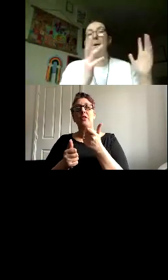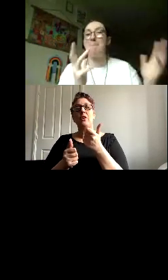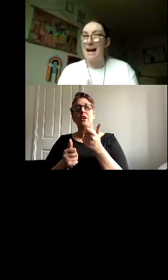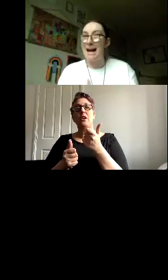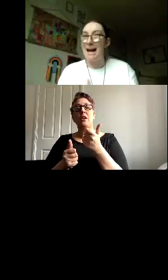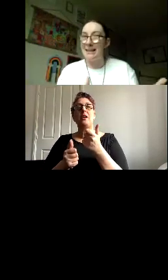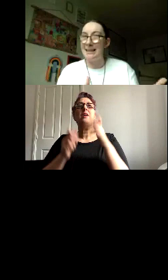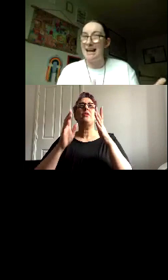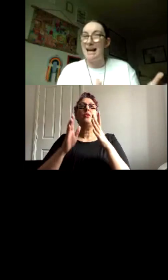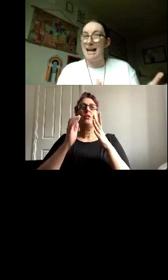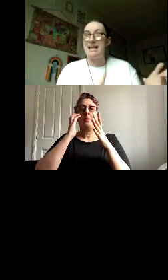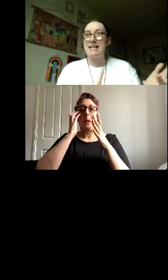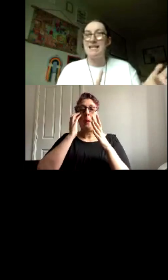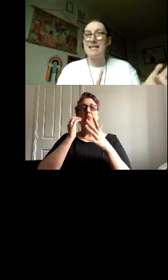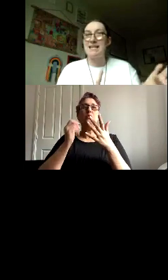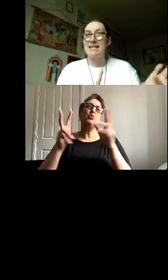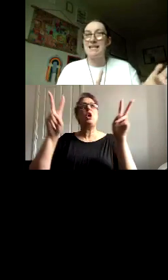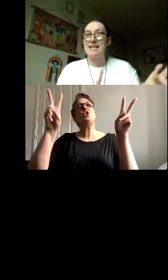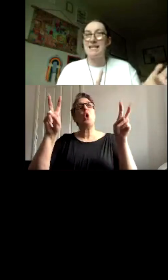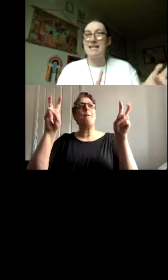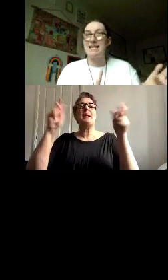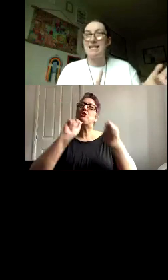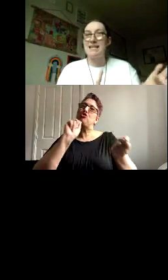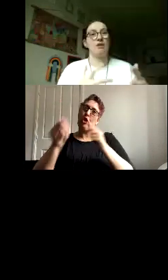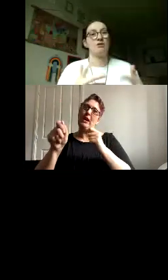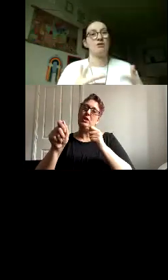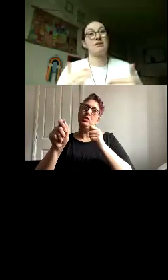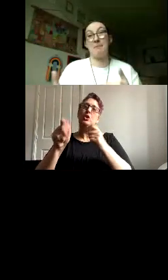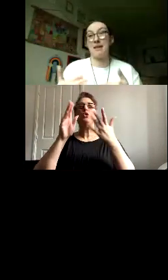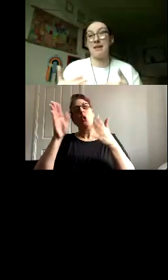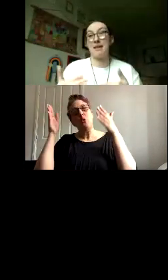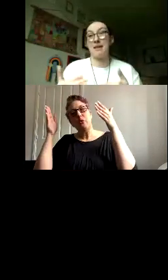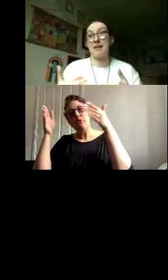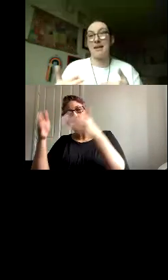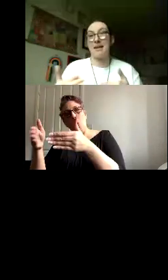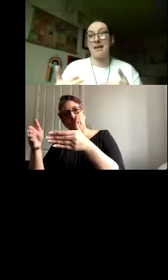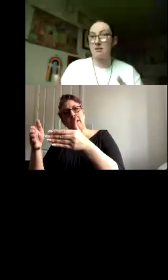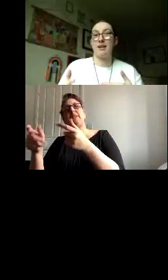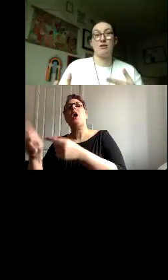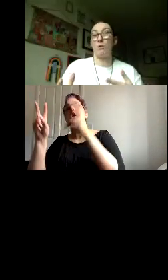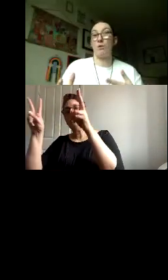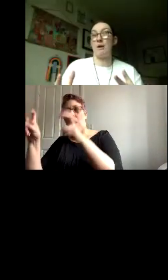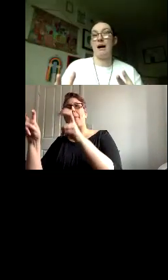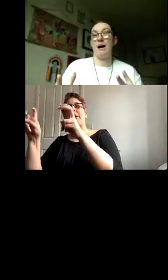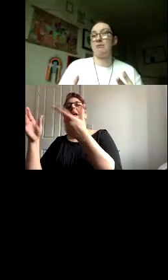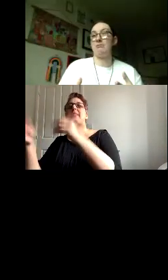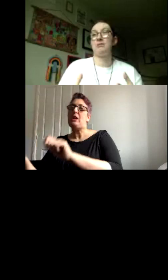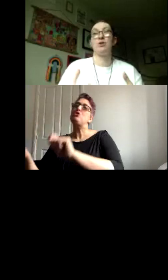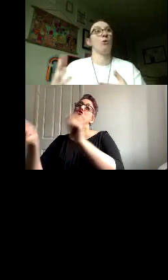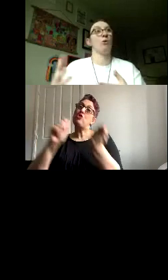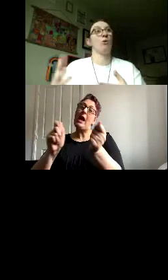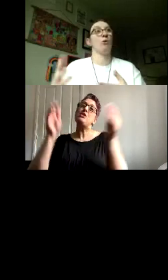your pain. Now I would like to talk to you about something. I'd like to talk about